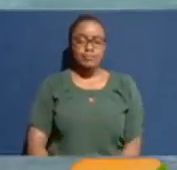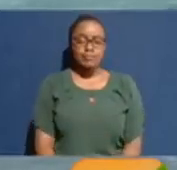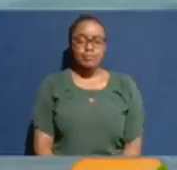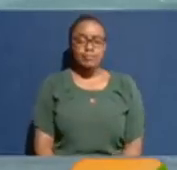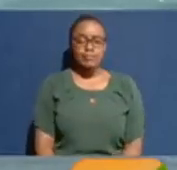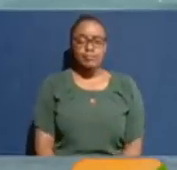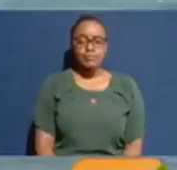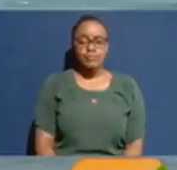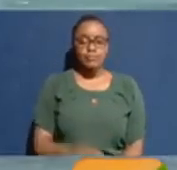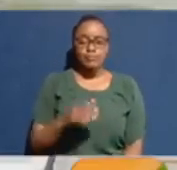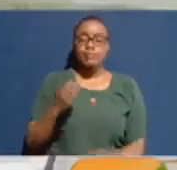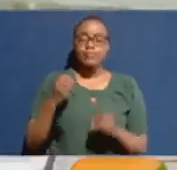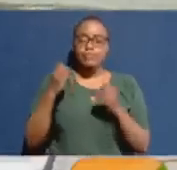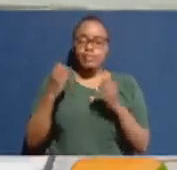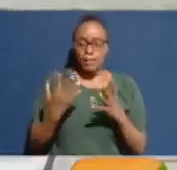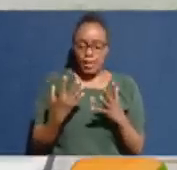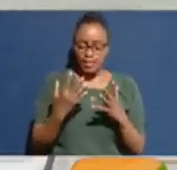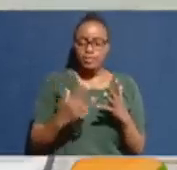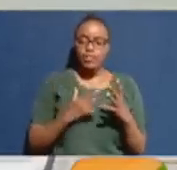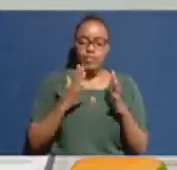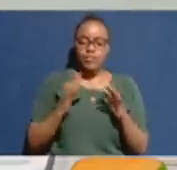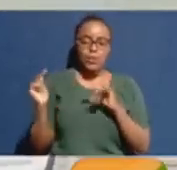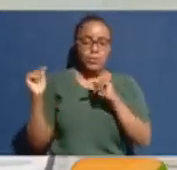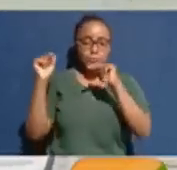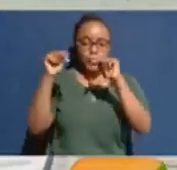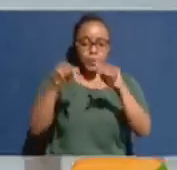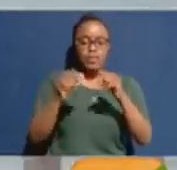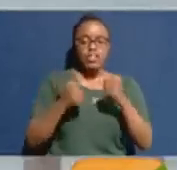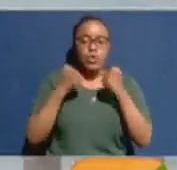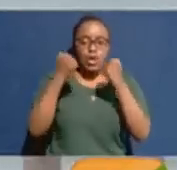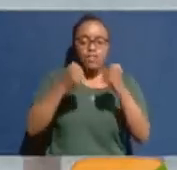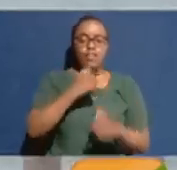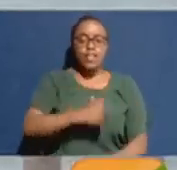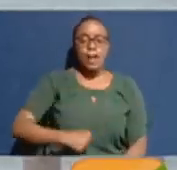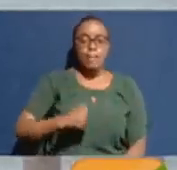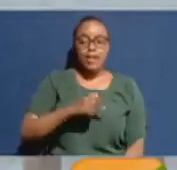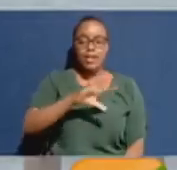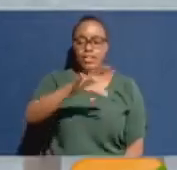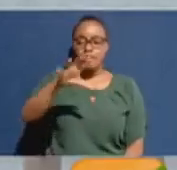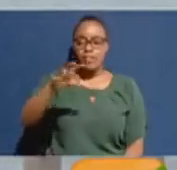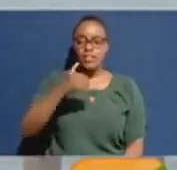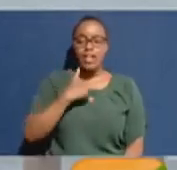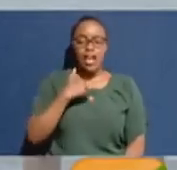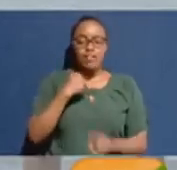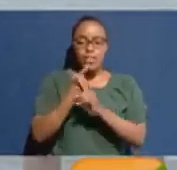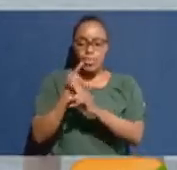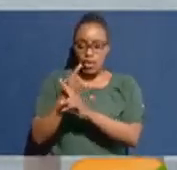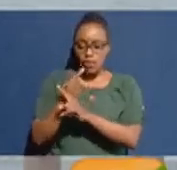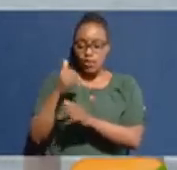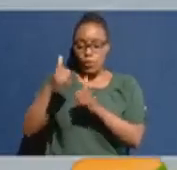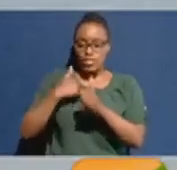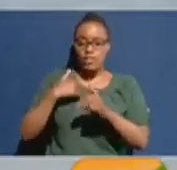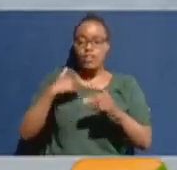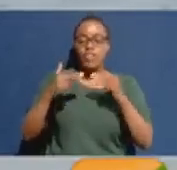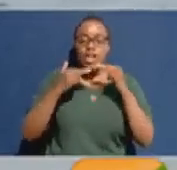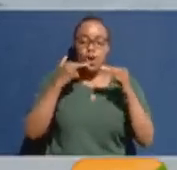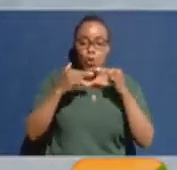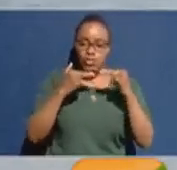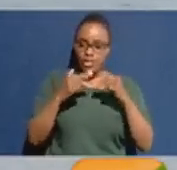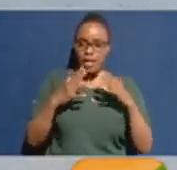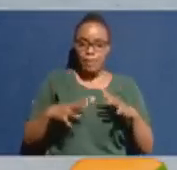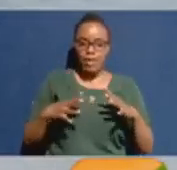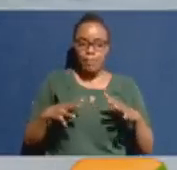The dwindling numbers of tourists docking, landing and driving into Malindi, delving a serious blow not only to the hoteliers, but also